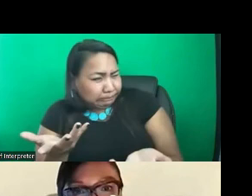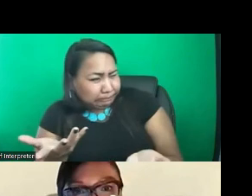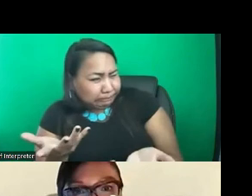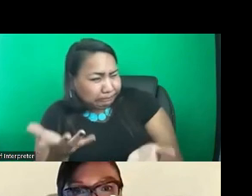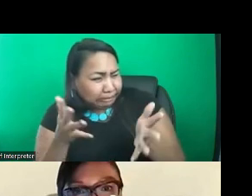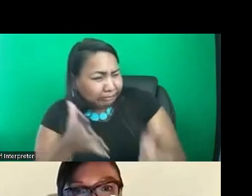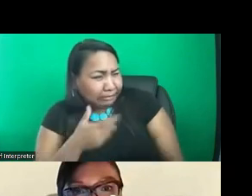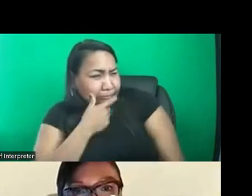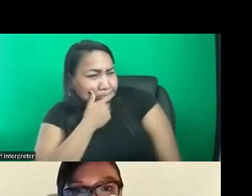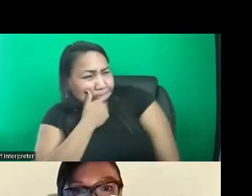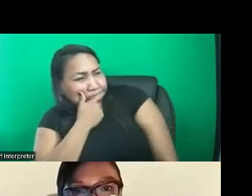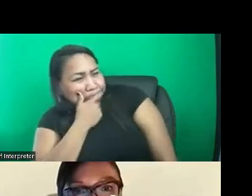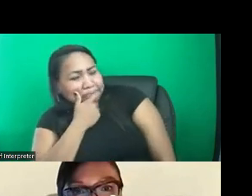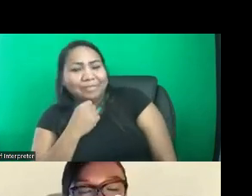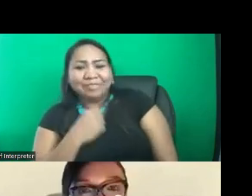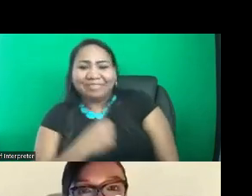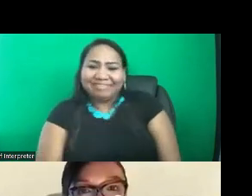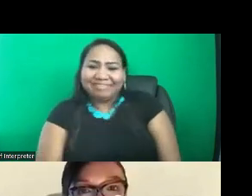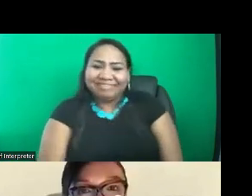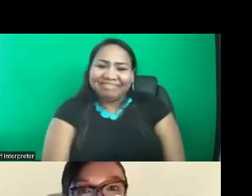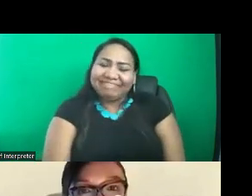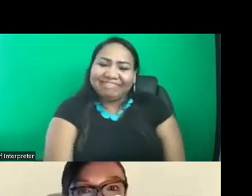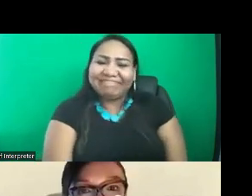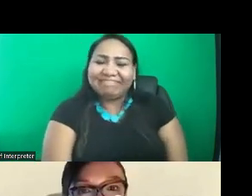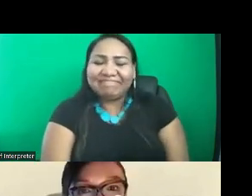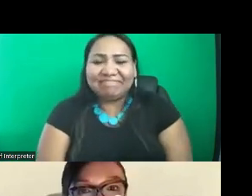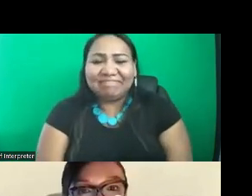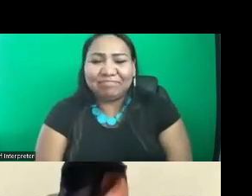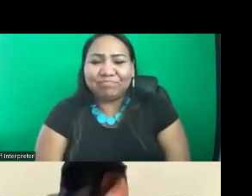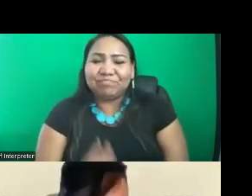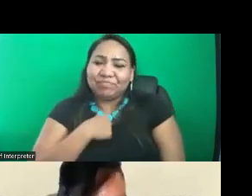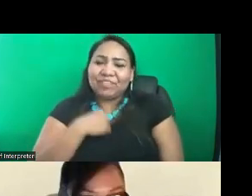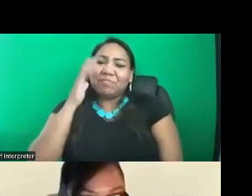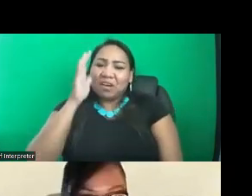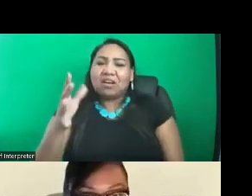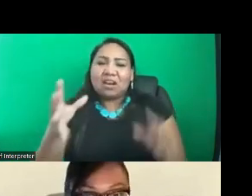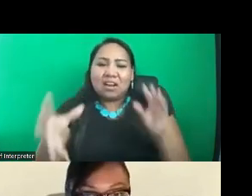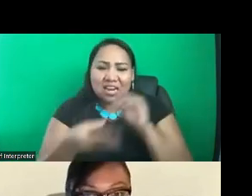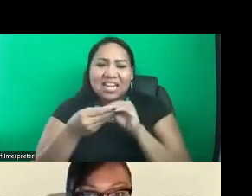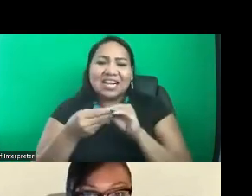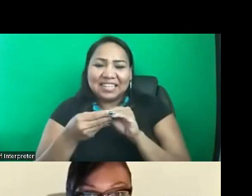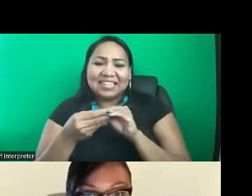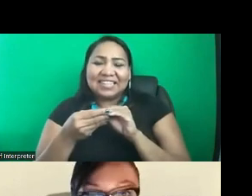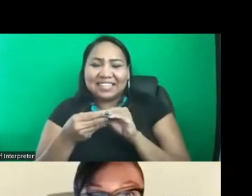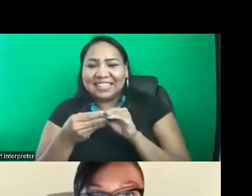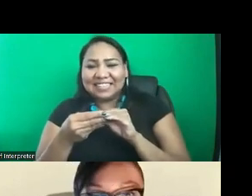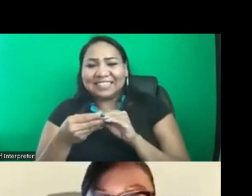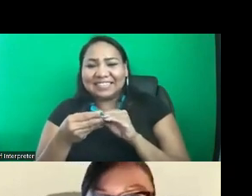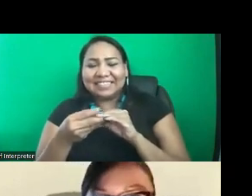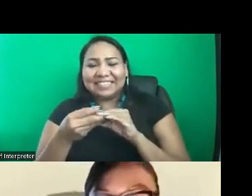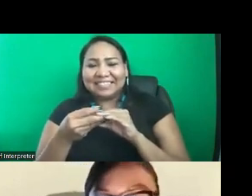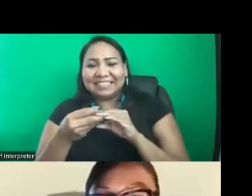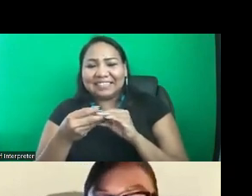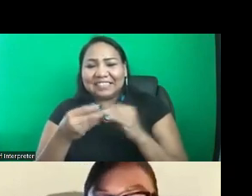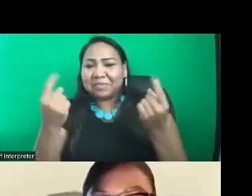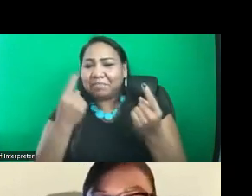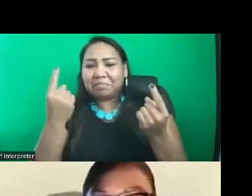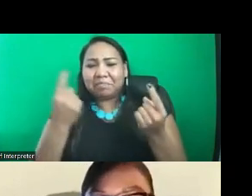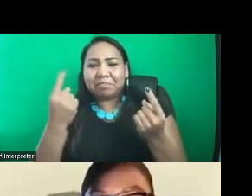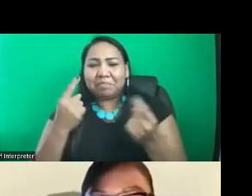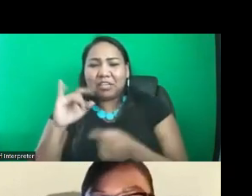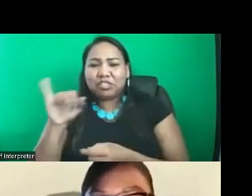I'm going to add something that John Gahate, he's